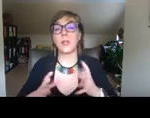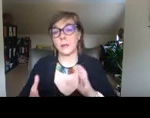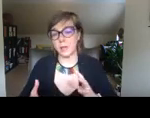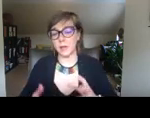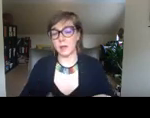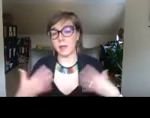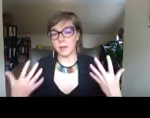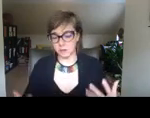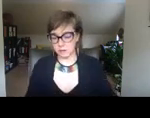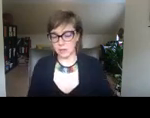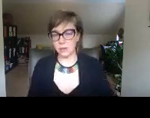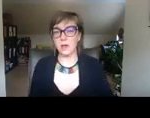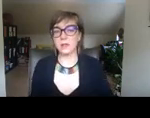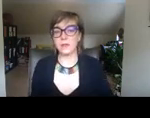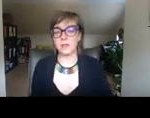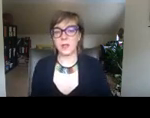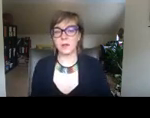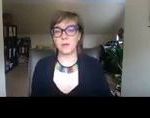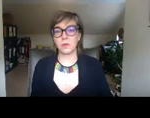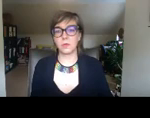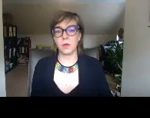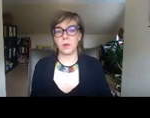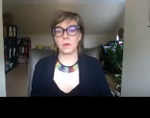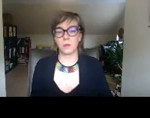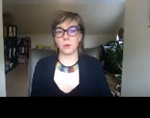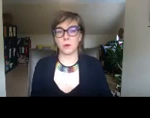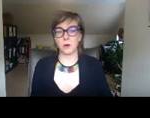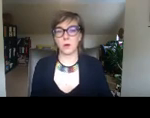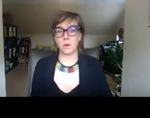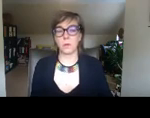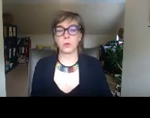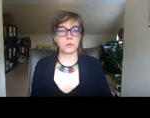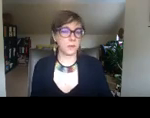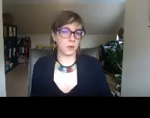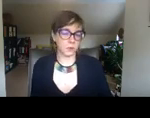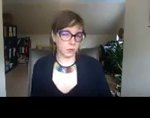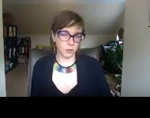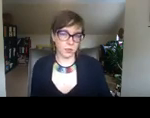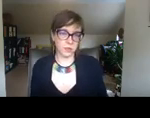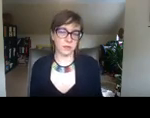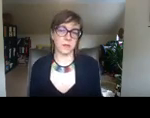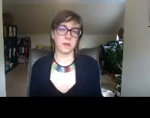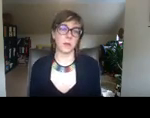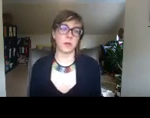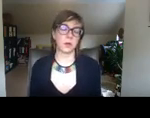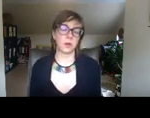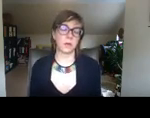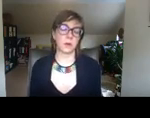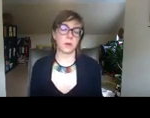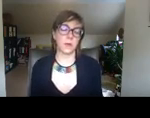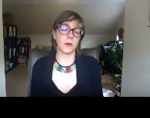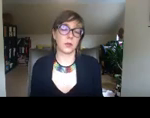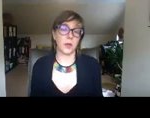we create meaning? And it's quite a sophisticated view for most medical interpreters. It's not something that we